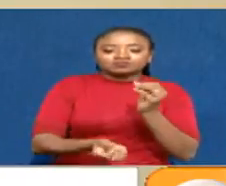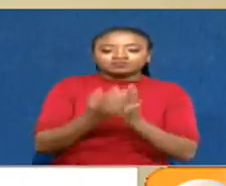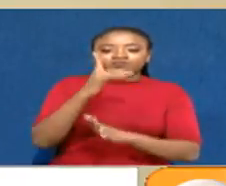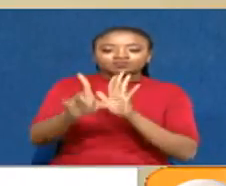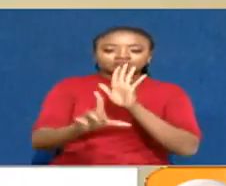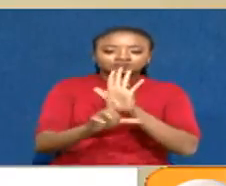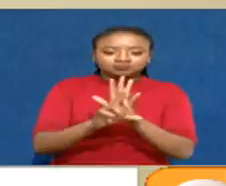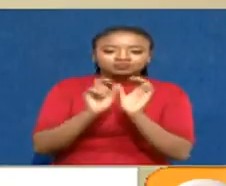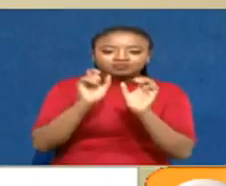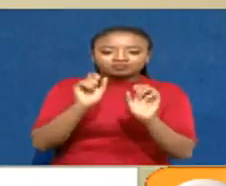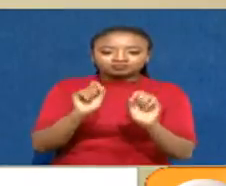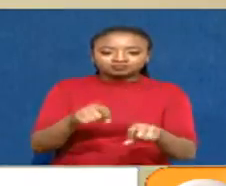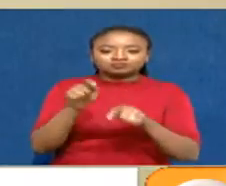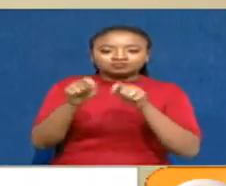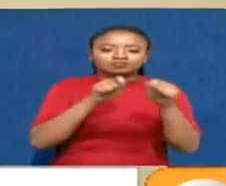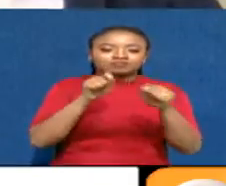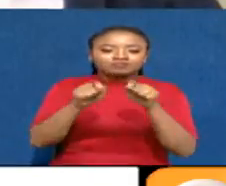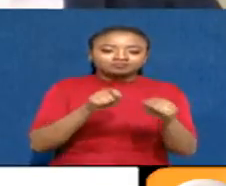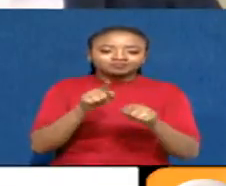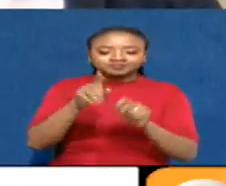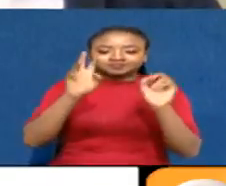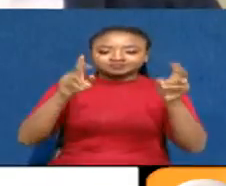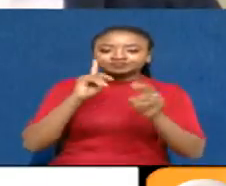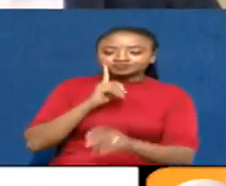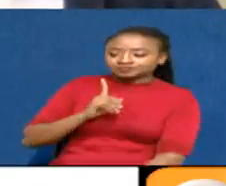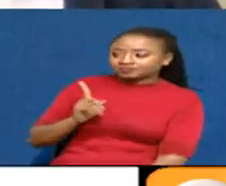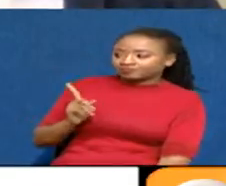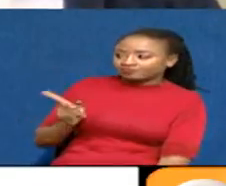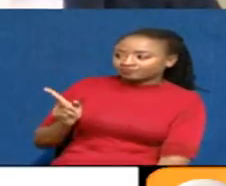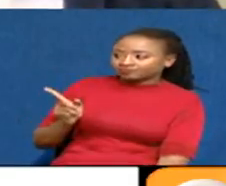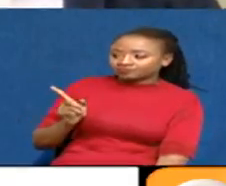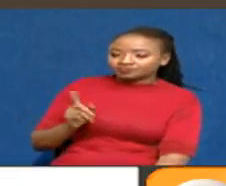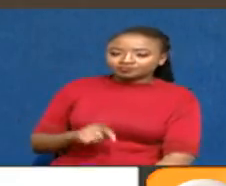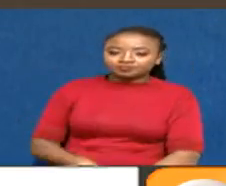industry. Okay, let's bring up another question on video.